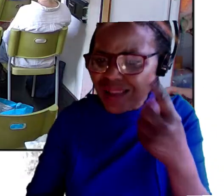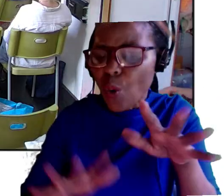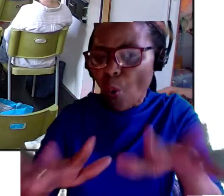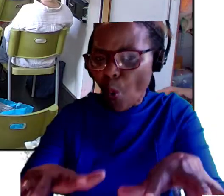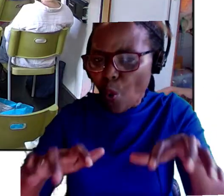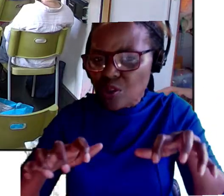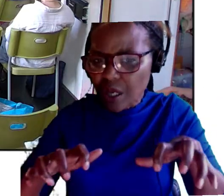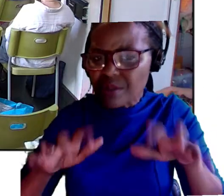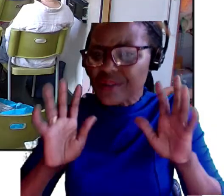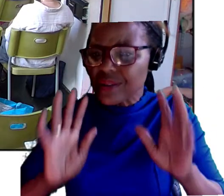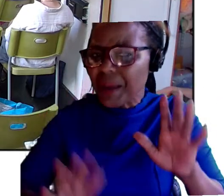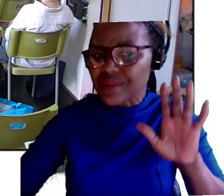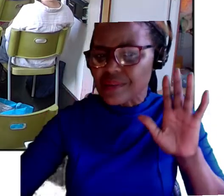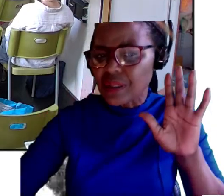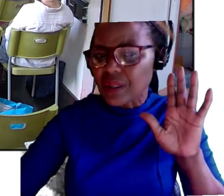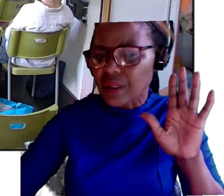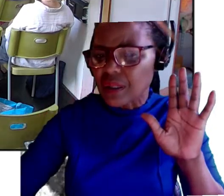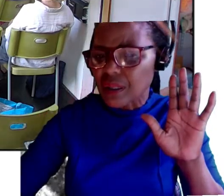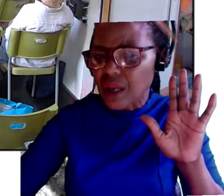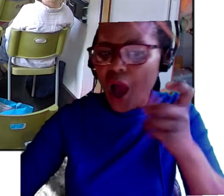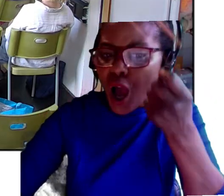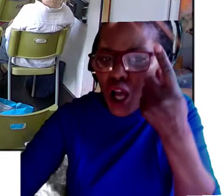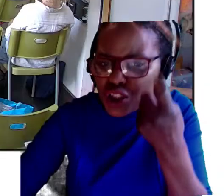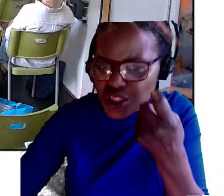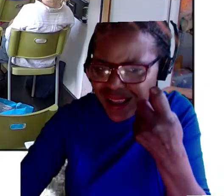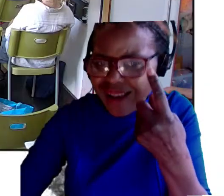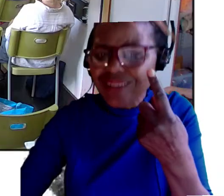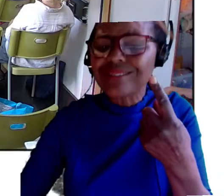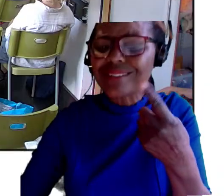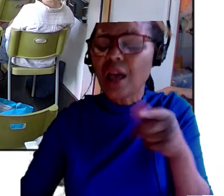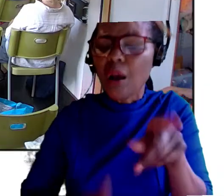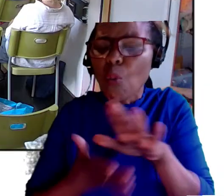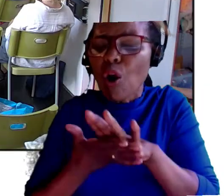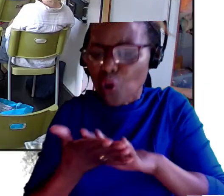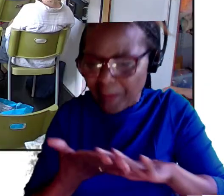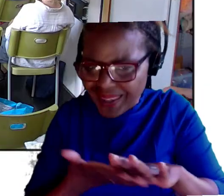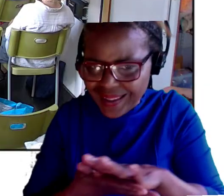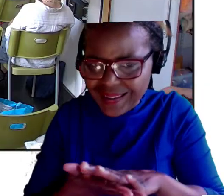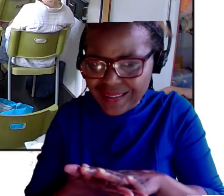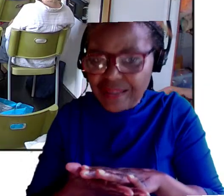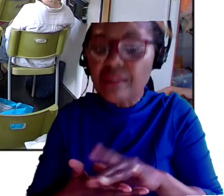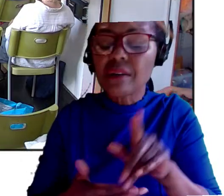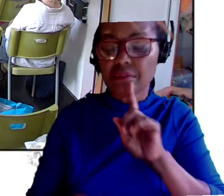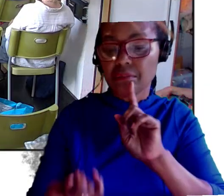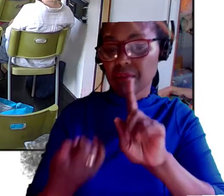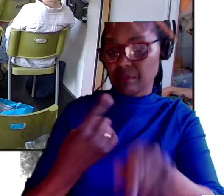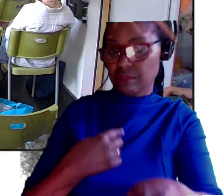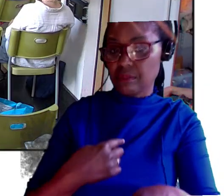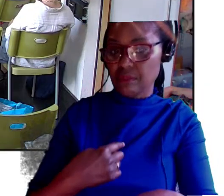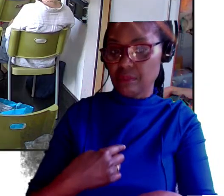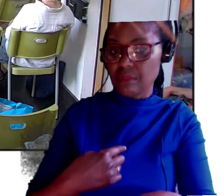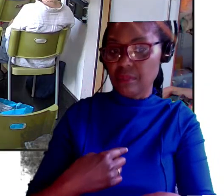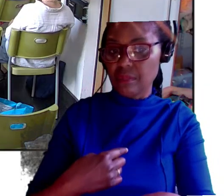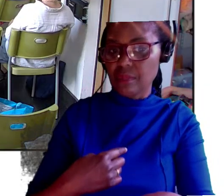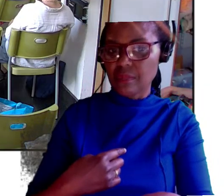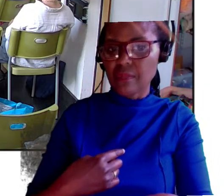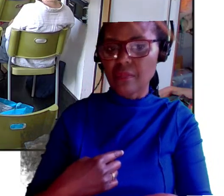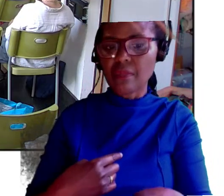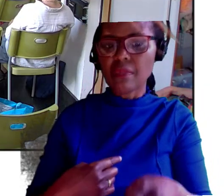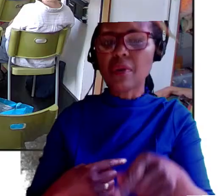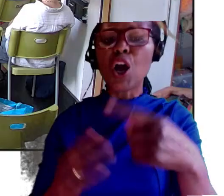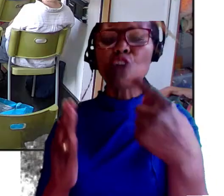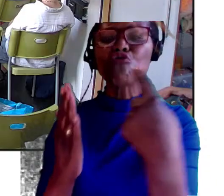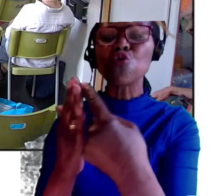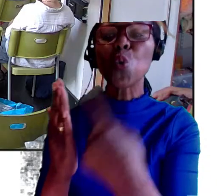up those conditions is also a part. It's also such an important part of the exposition. But you don't want to lay everyone down with rules right from the